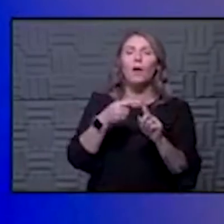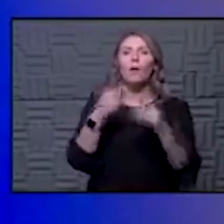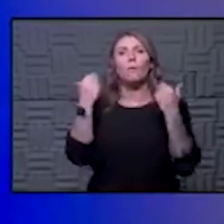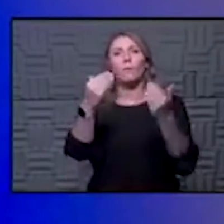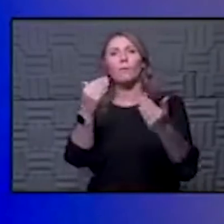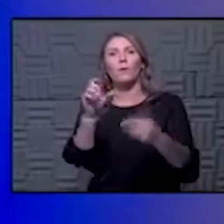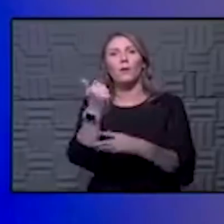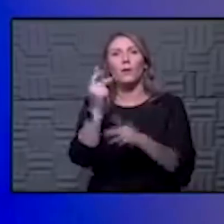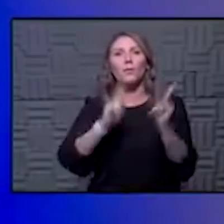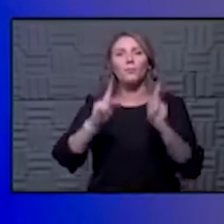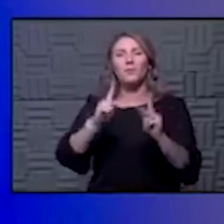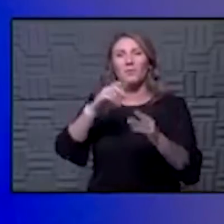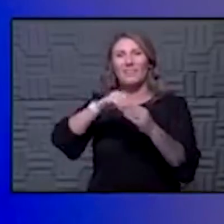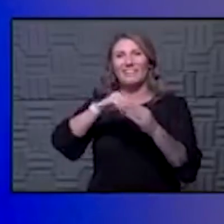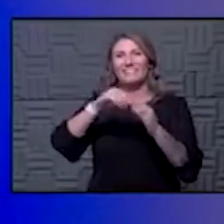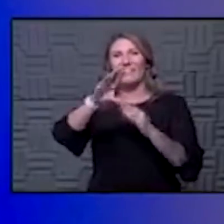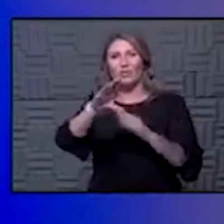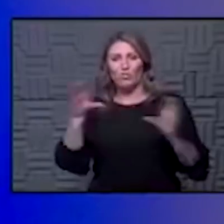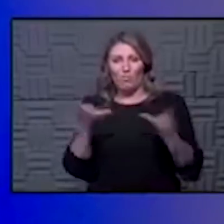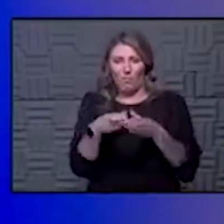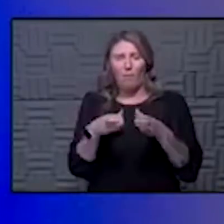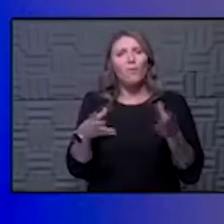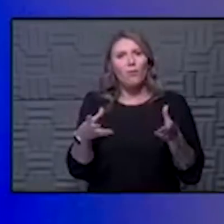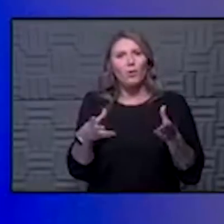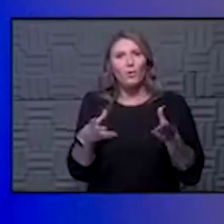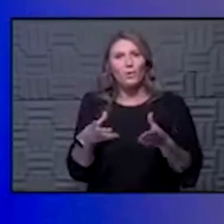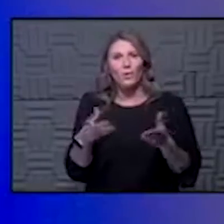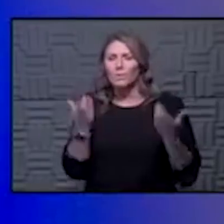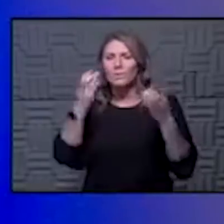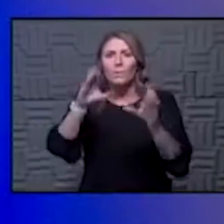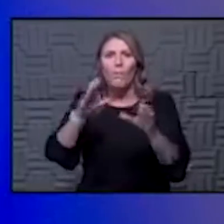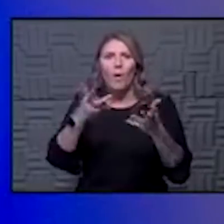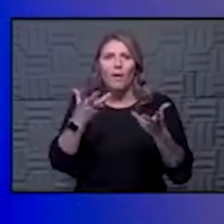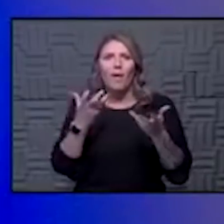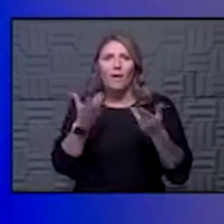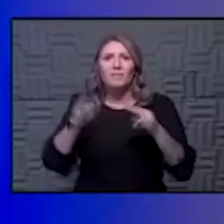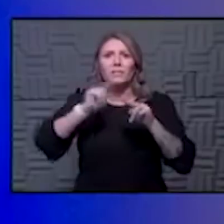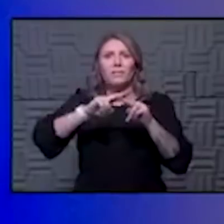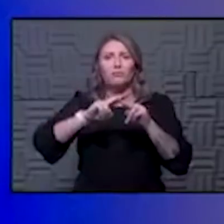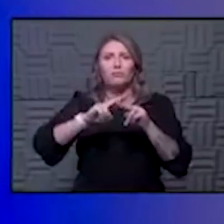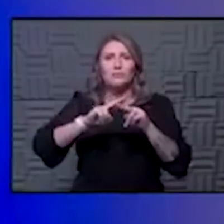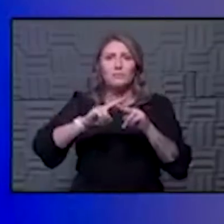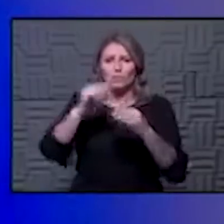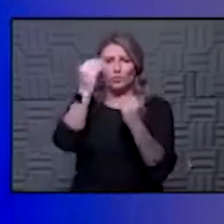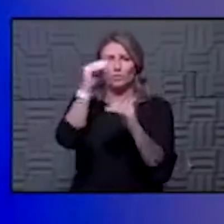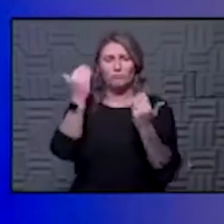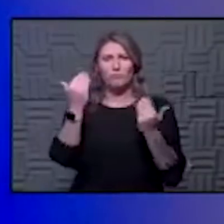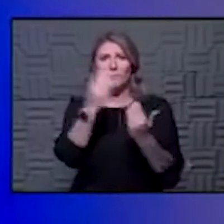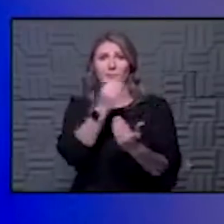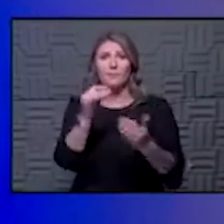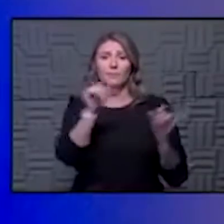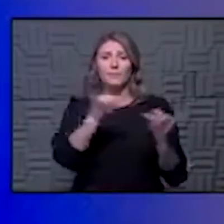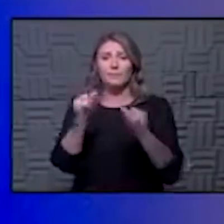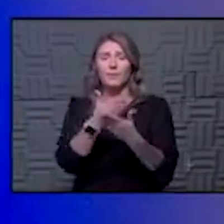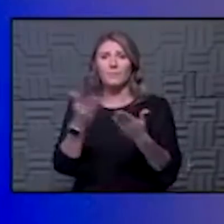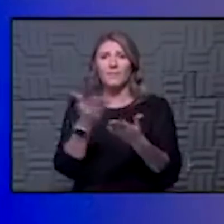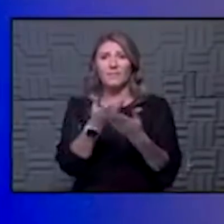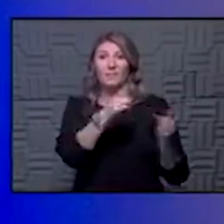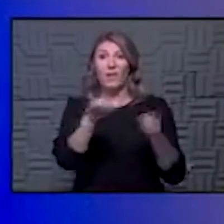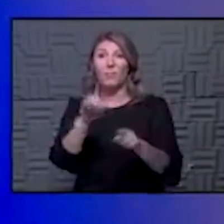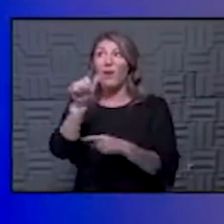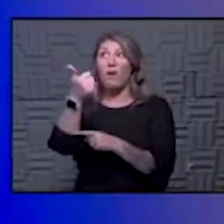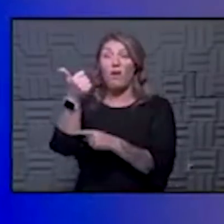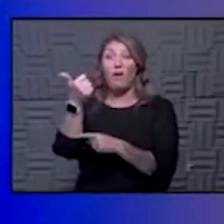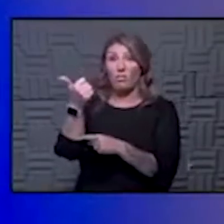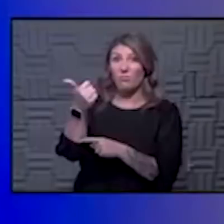other people into your bubble right now, because we don't want to have increased restrictions and the same things happen that have happened in other places.